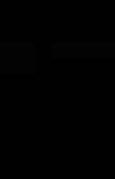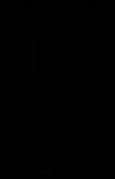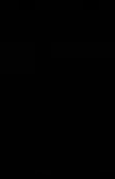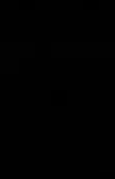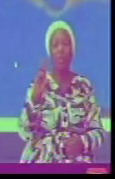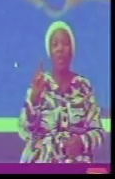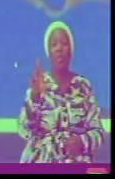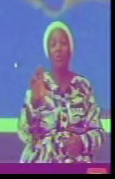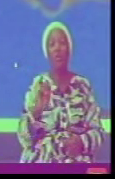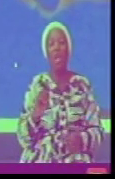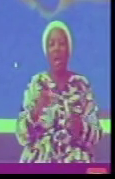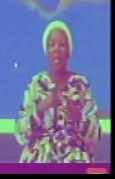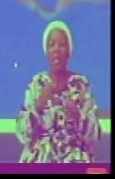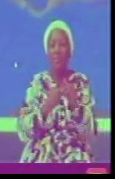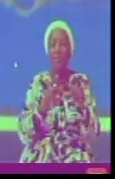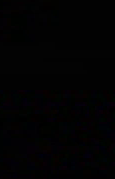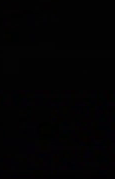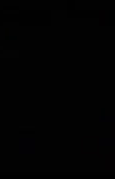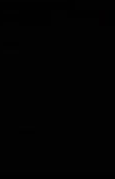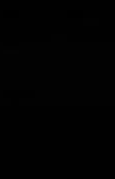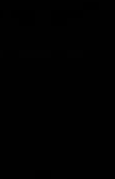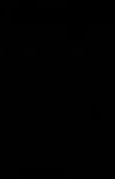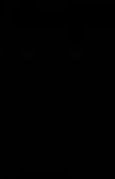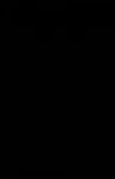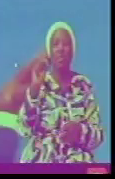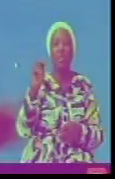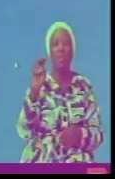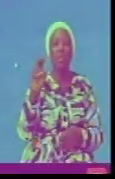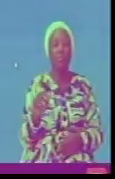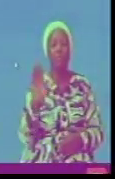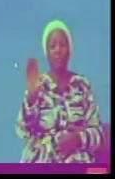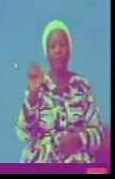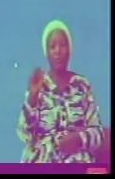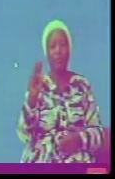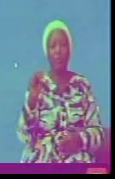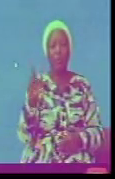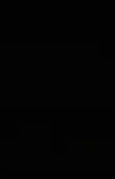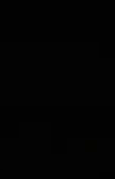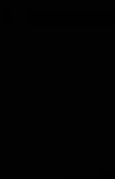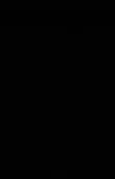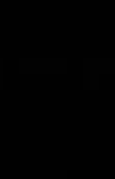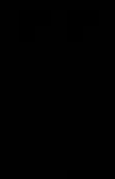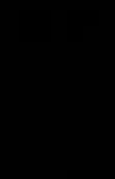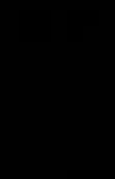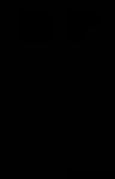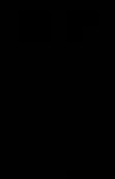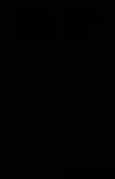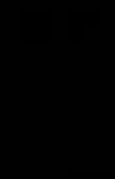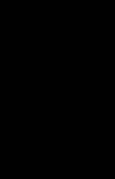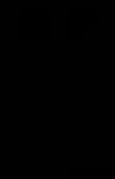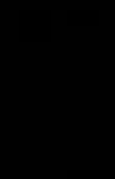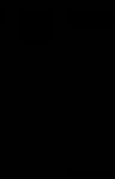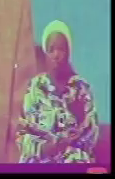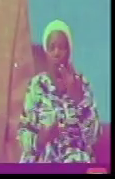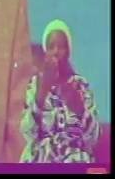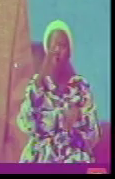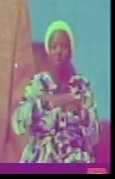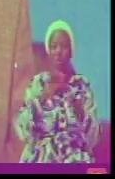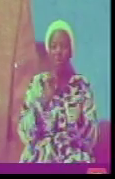person by your side holding a candle, and everybody holding a candle, and